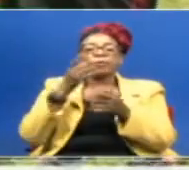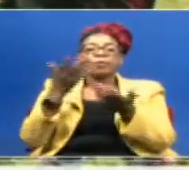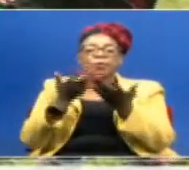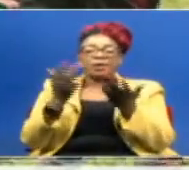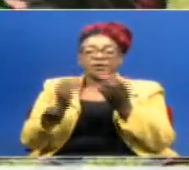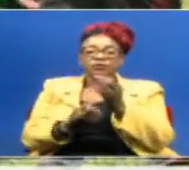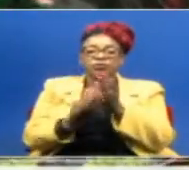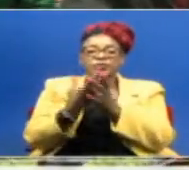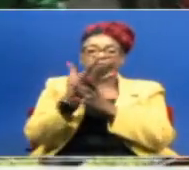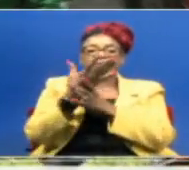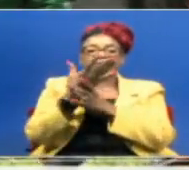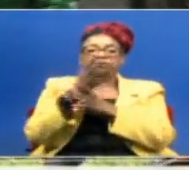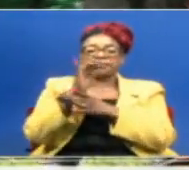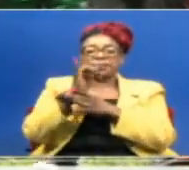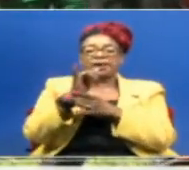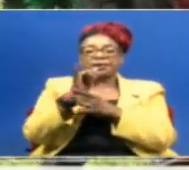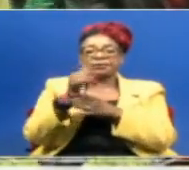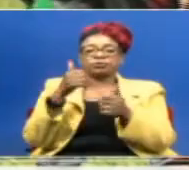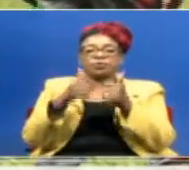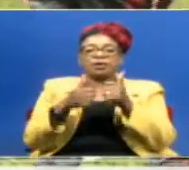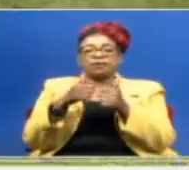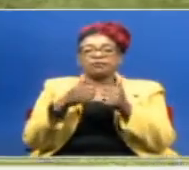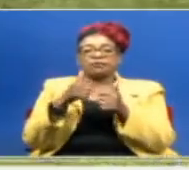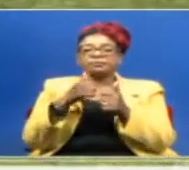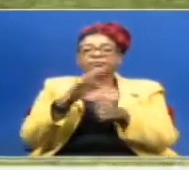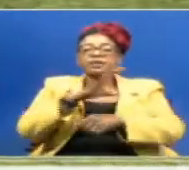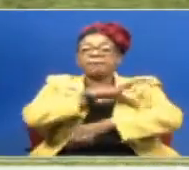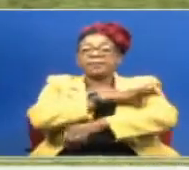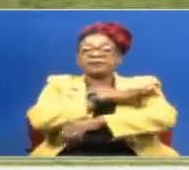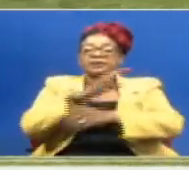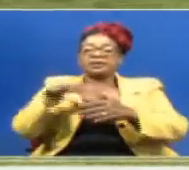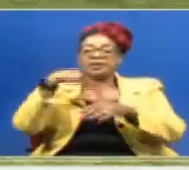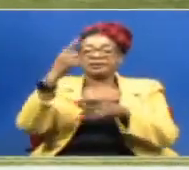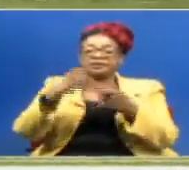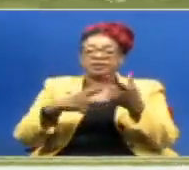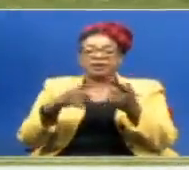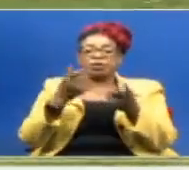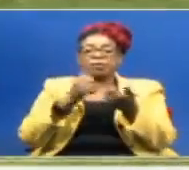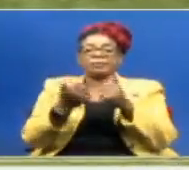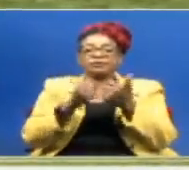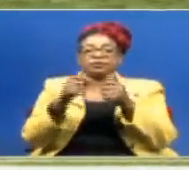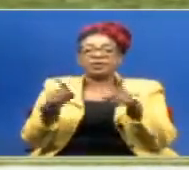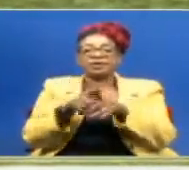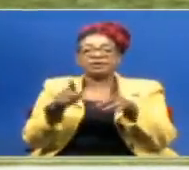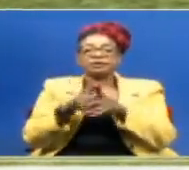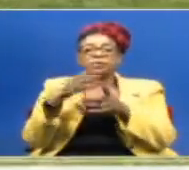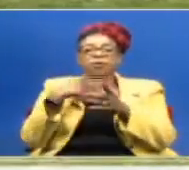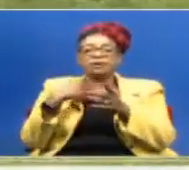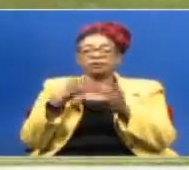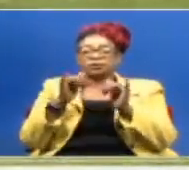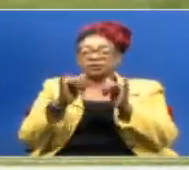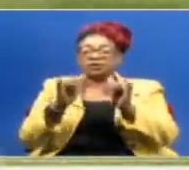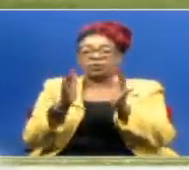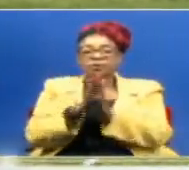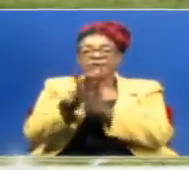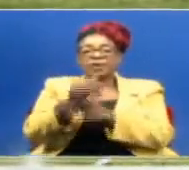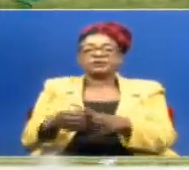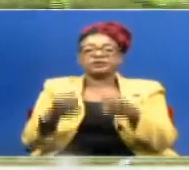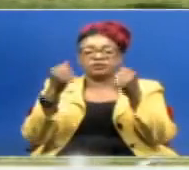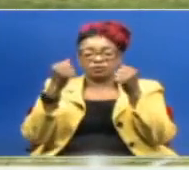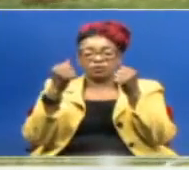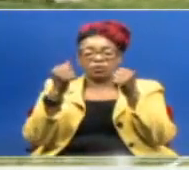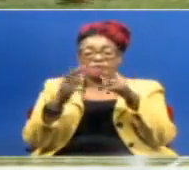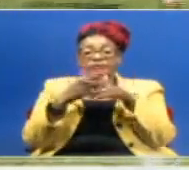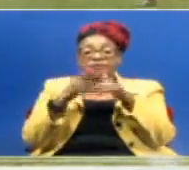midfield maestro will wear the armband in next year's competition as they seek to retain the title. Tumeanza maandalizi ya mwaka